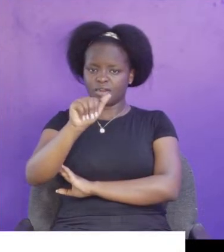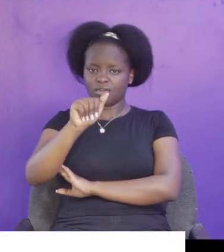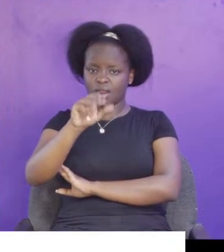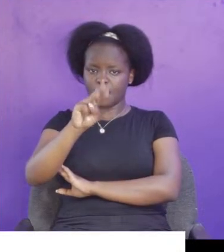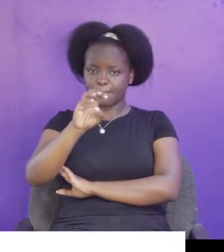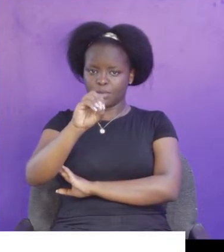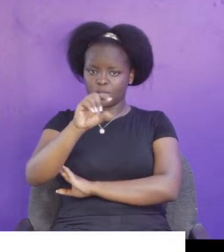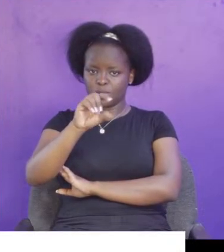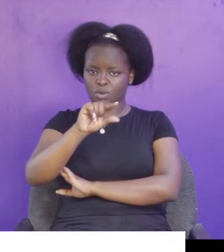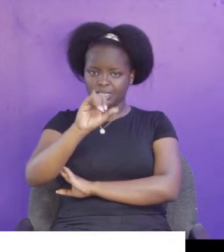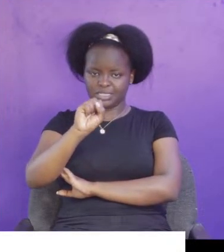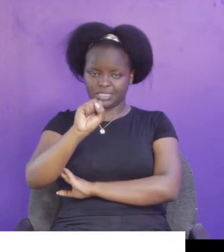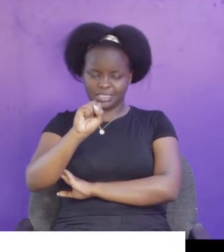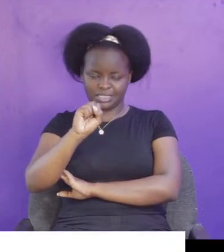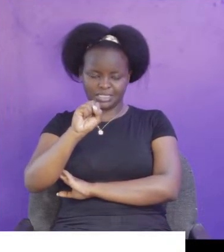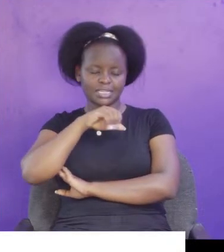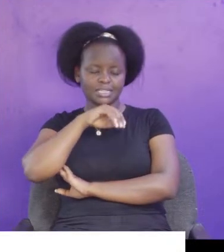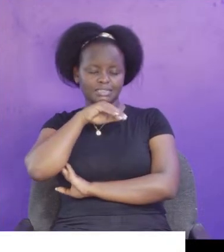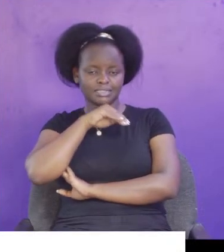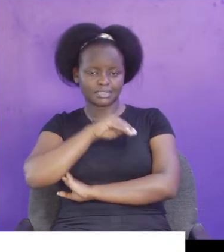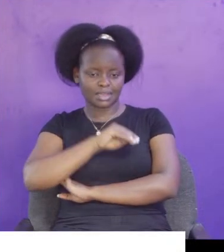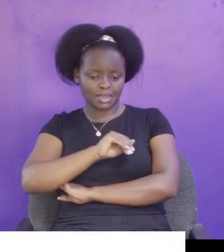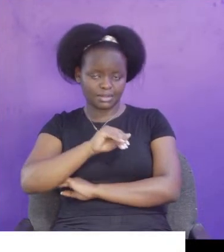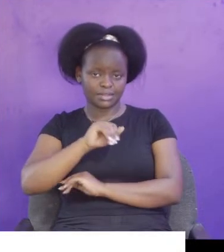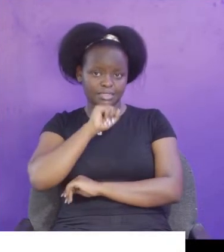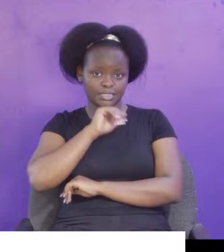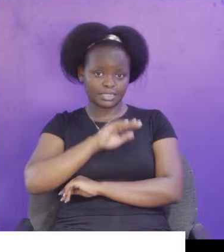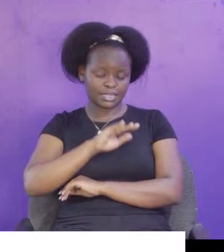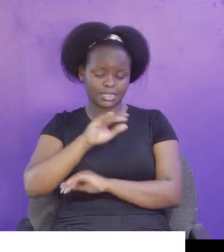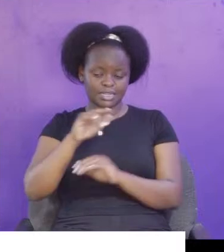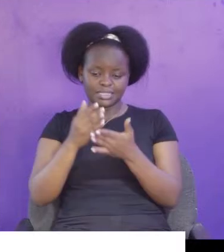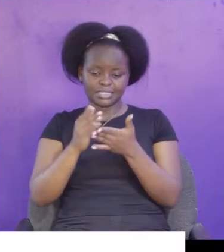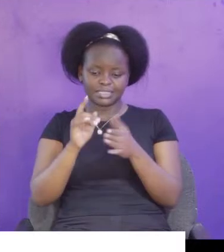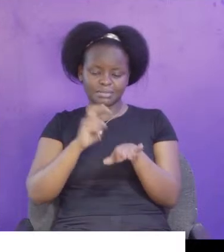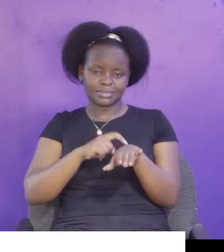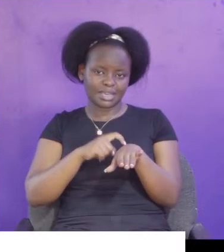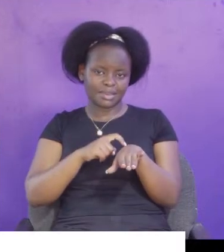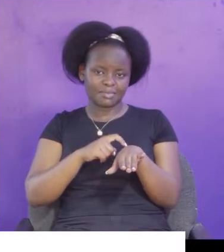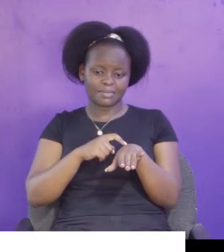And at some point, they started to call you Tinga.